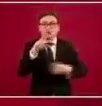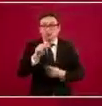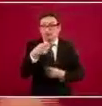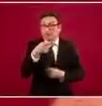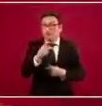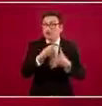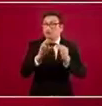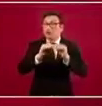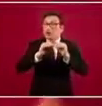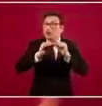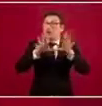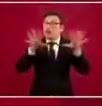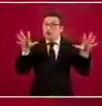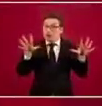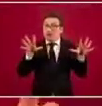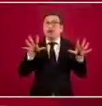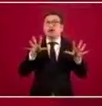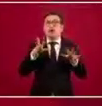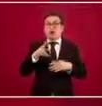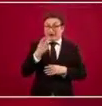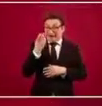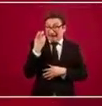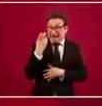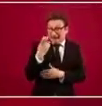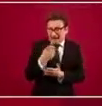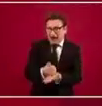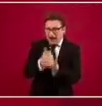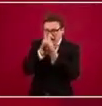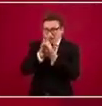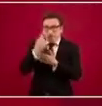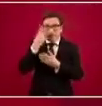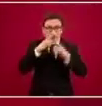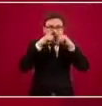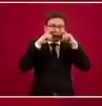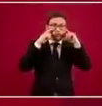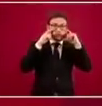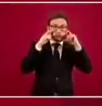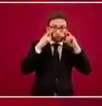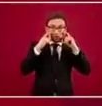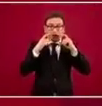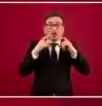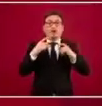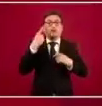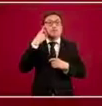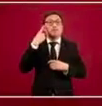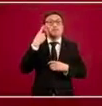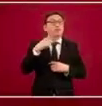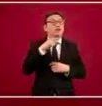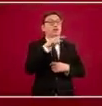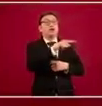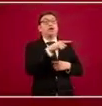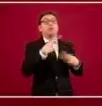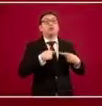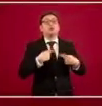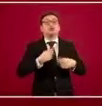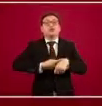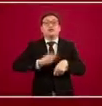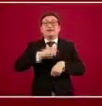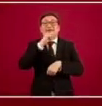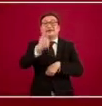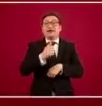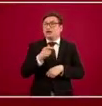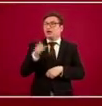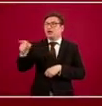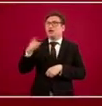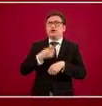you wear a mask, you are reducing the probability of spreading the disease. But please understand that